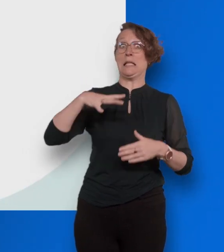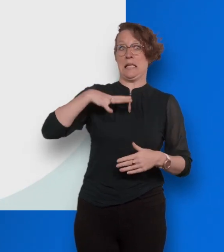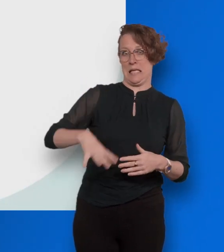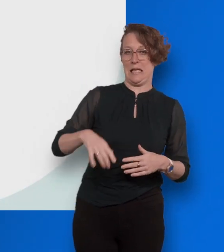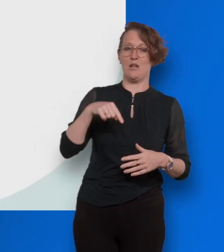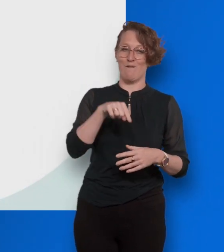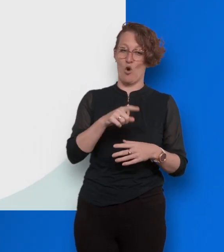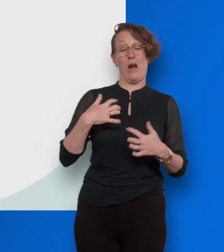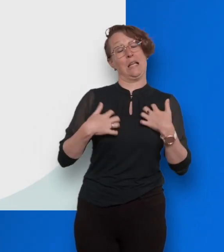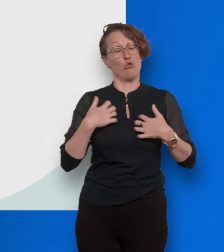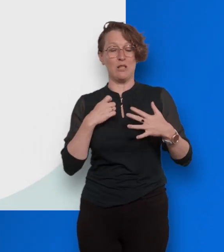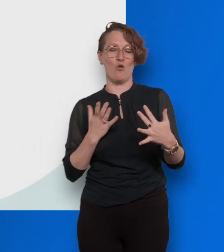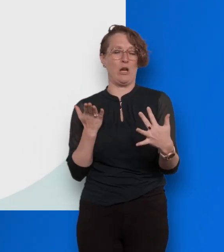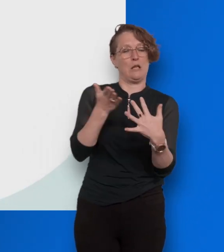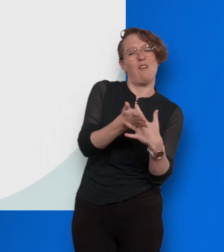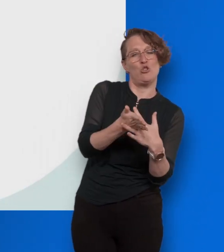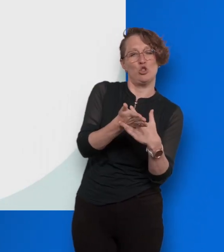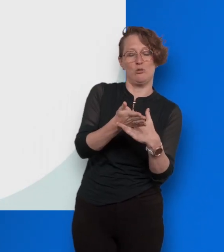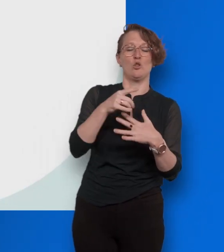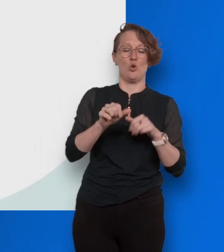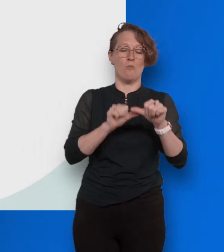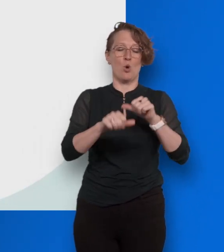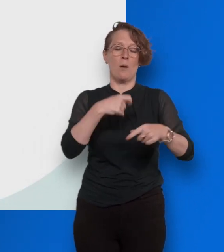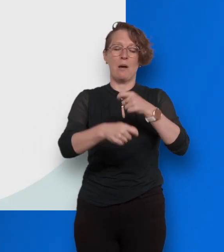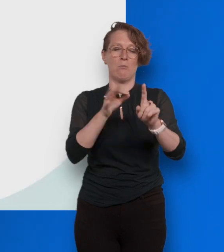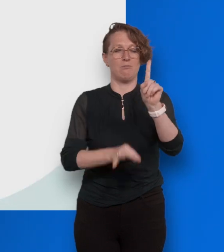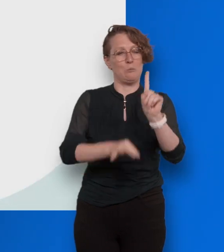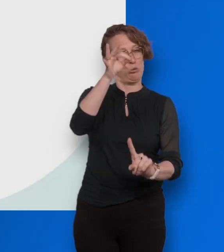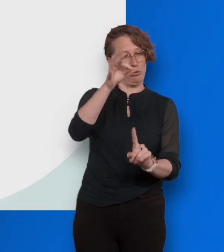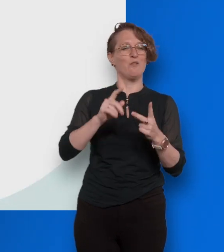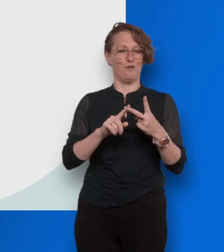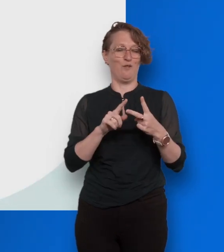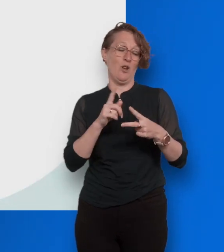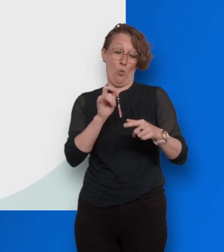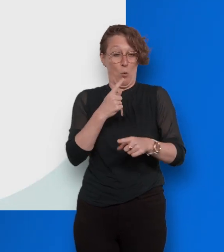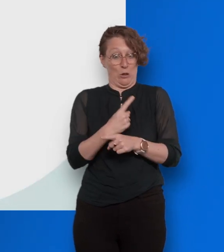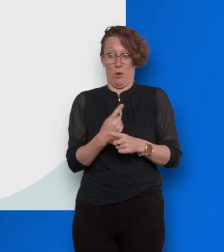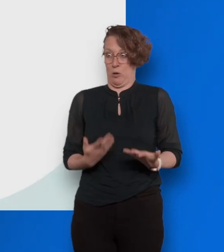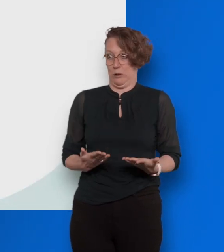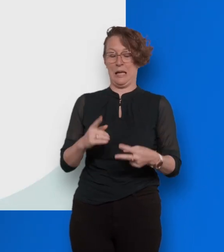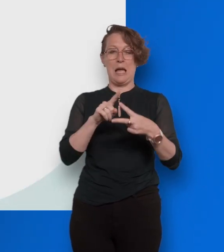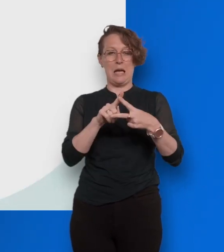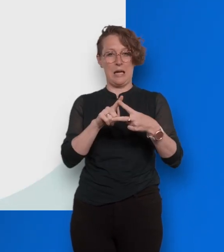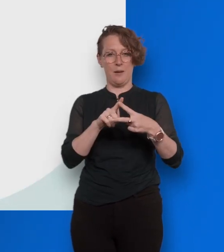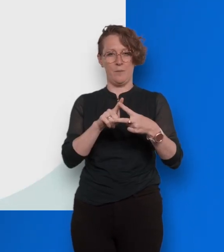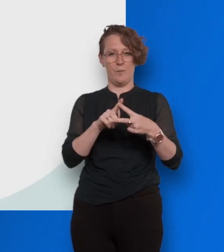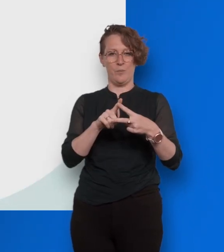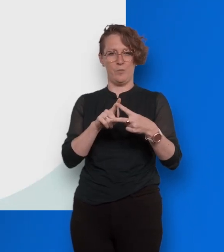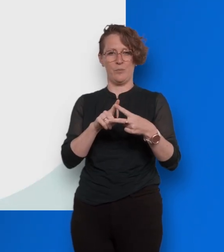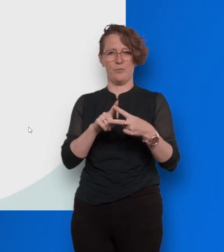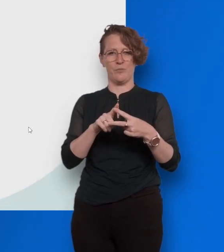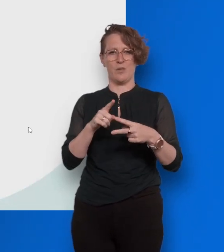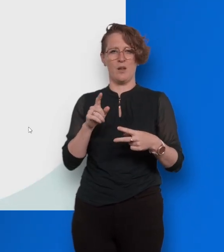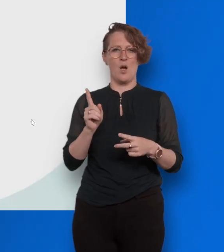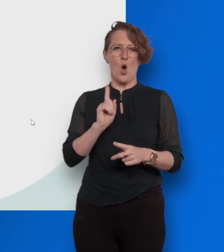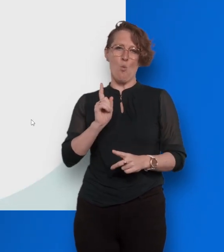for the interest in interventions on how to make this process fairer, which we'll hear a bit about today. And which of these characteristics